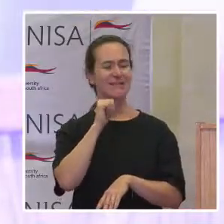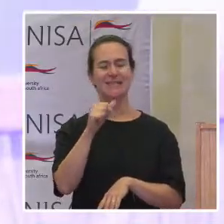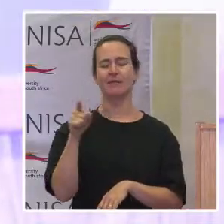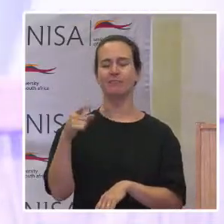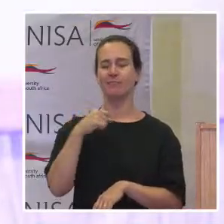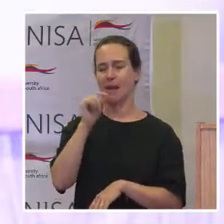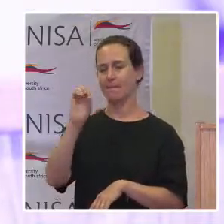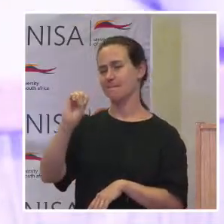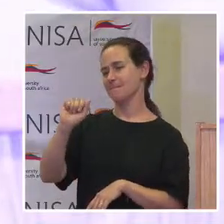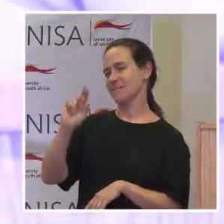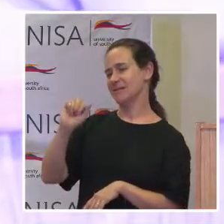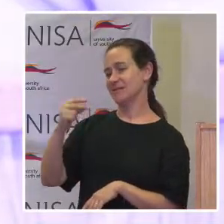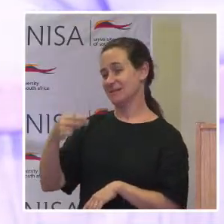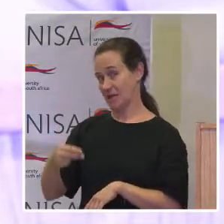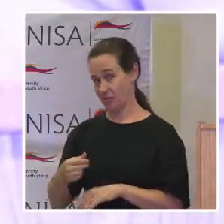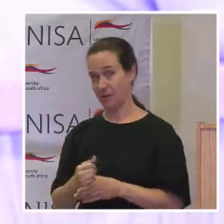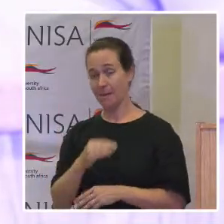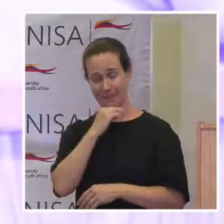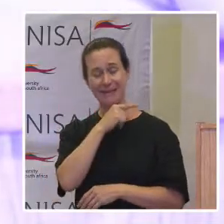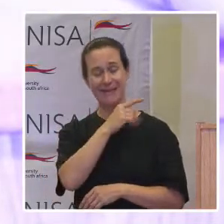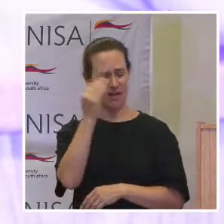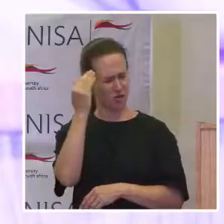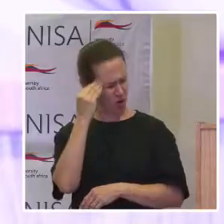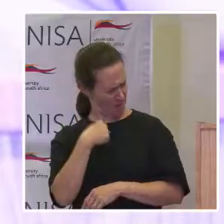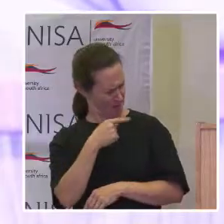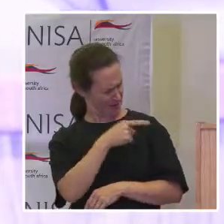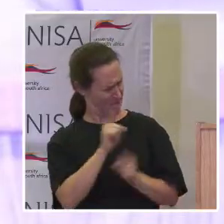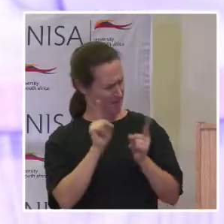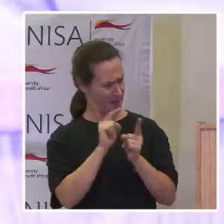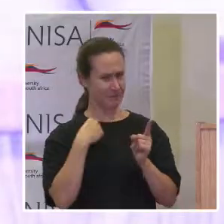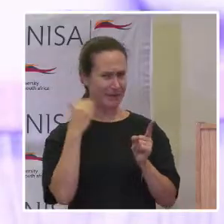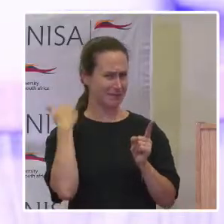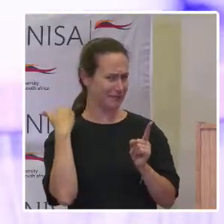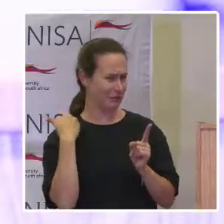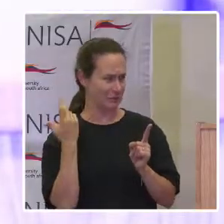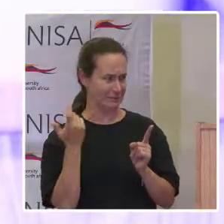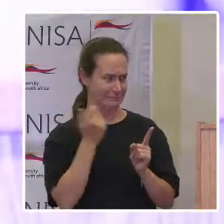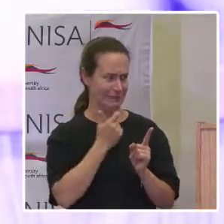that he knows me from somewhere.